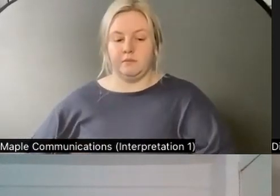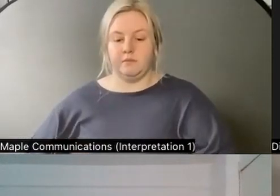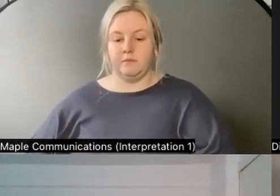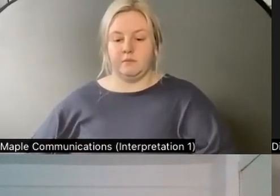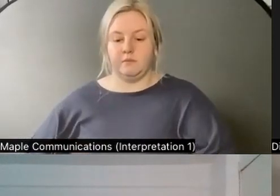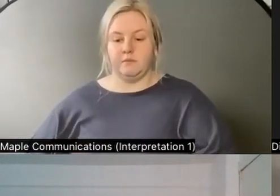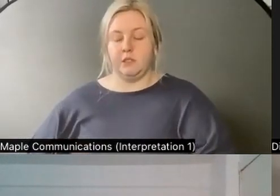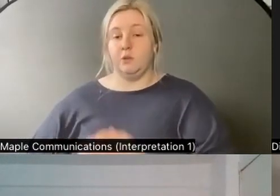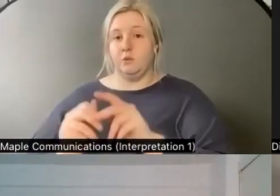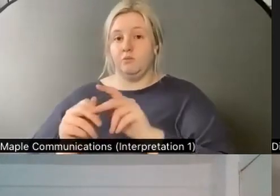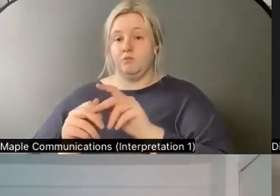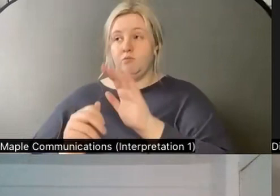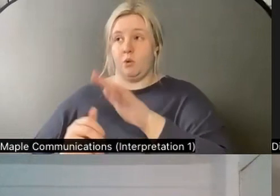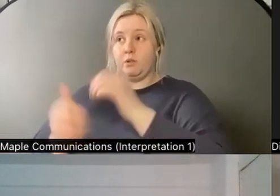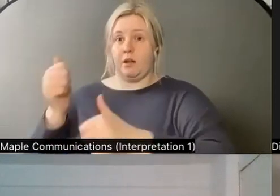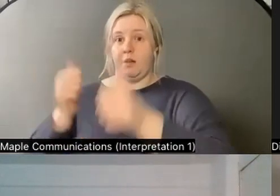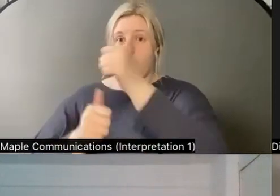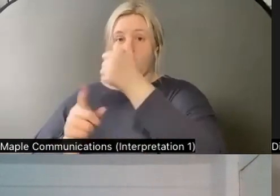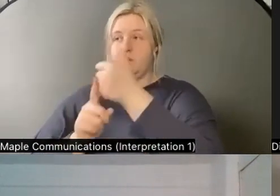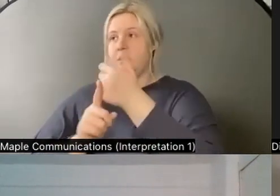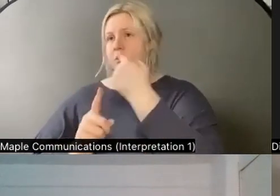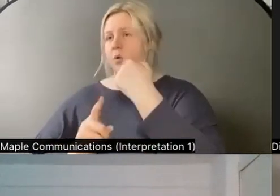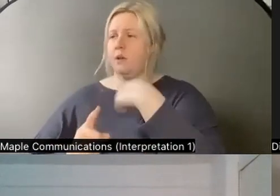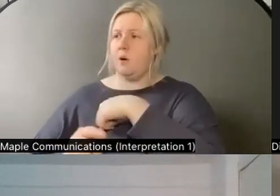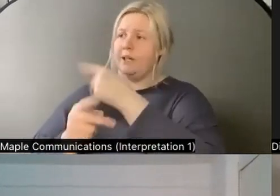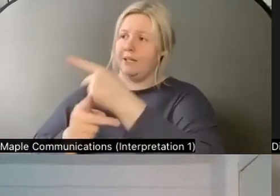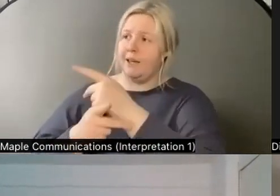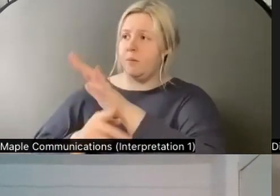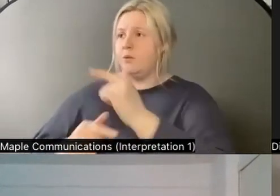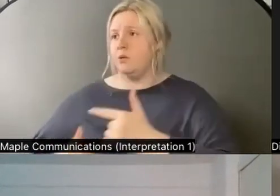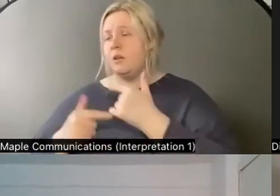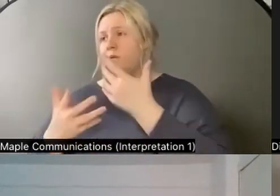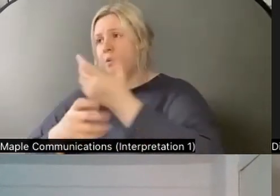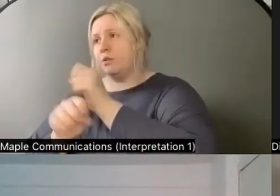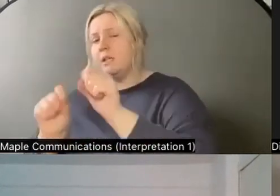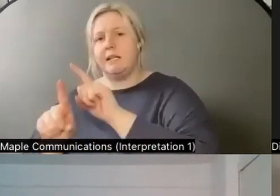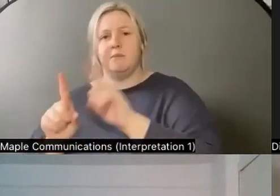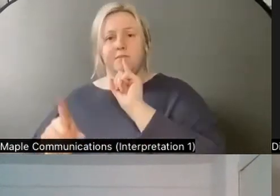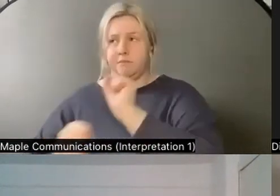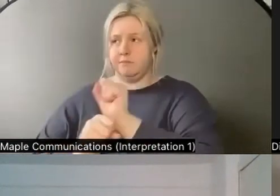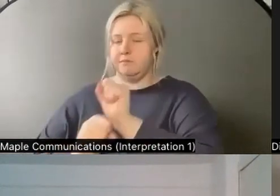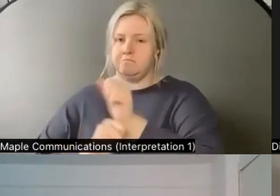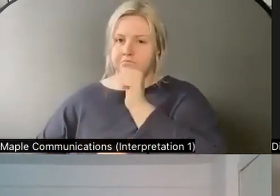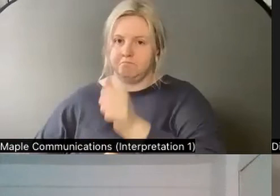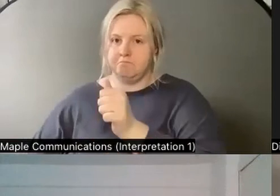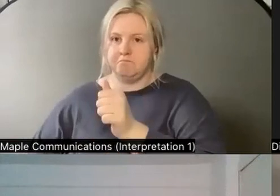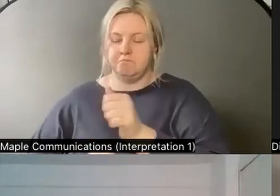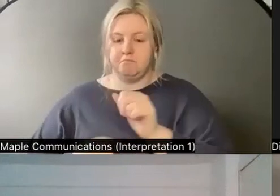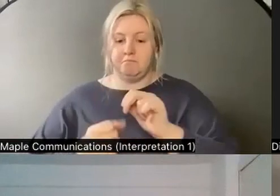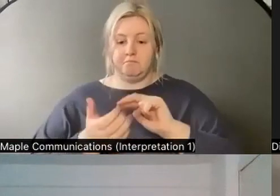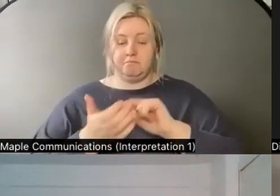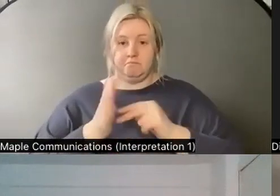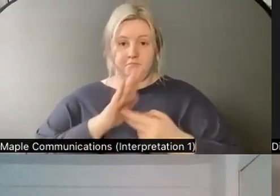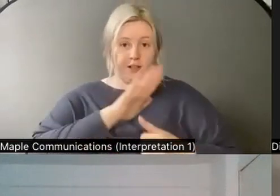in sort of damage control and, you know, crisis management. And when you looked at the whole matrix of